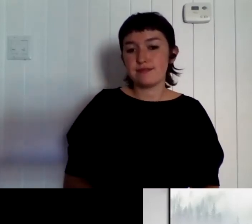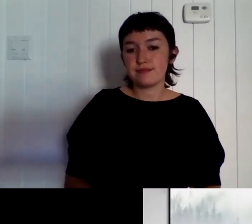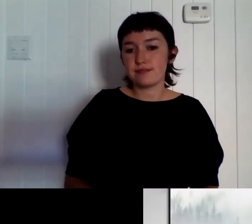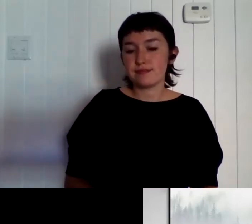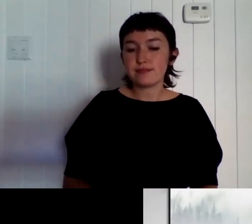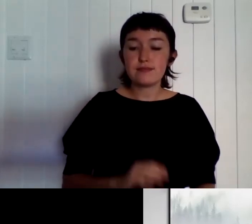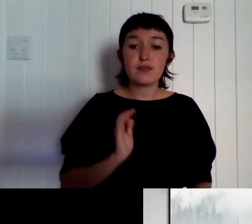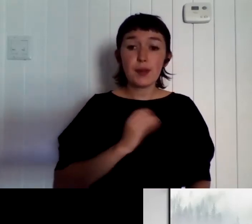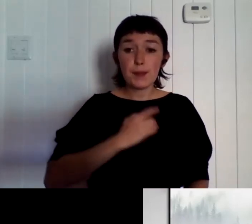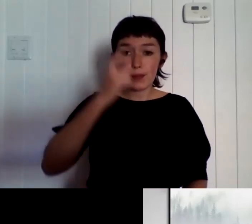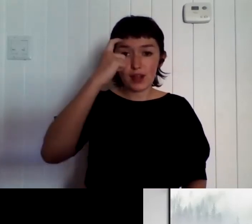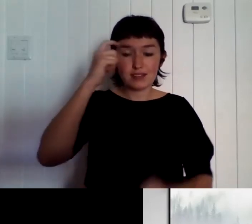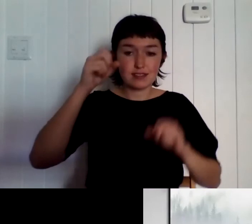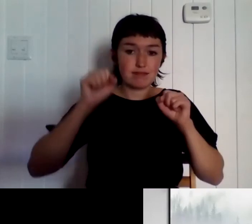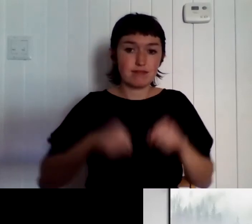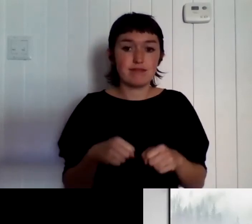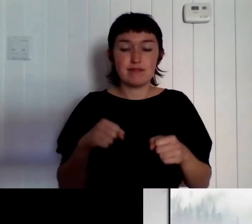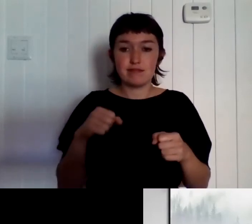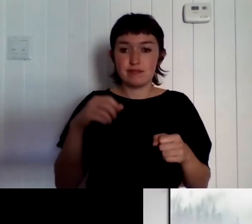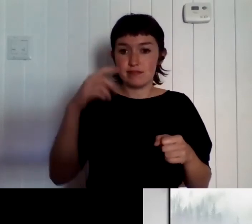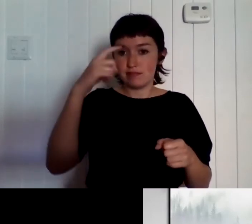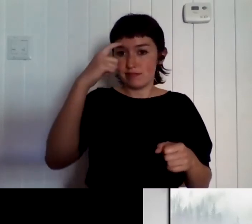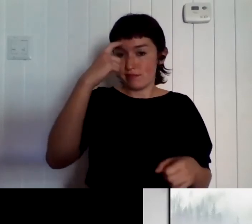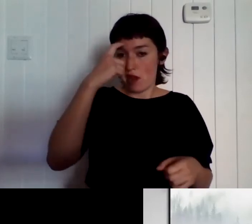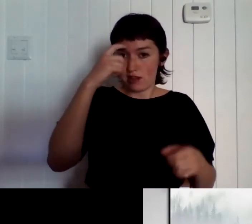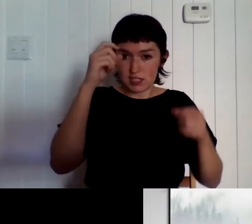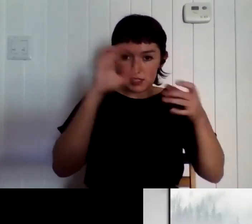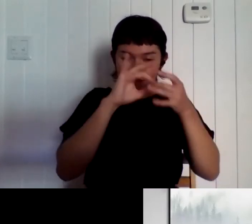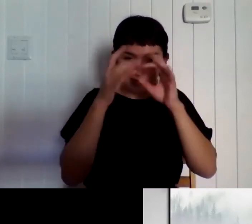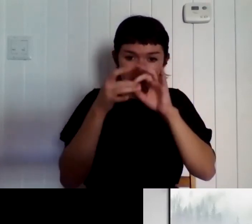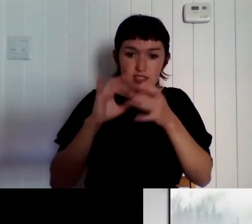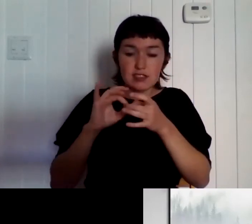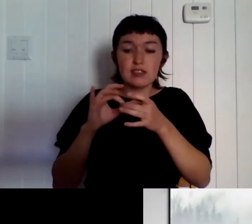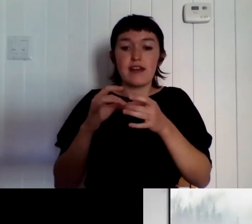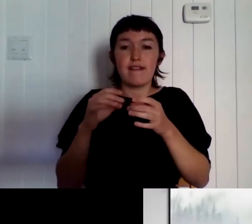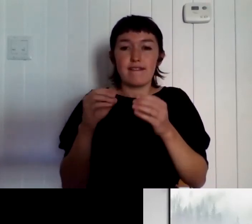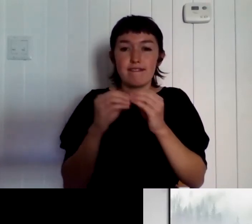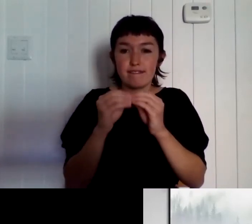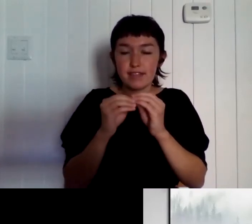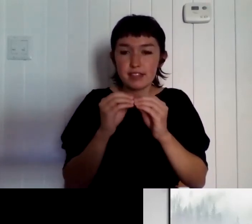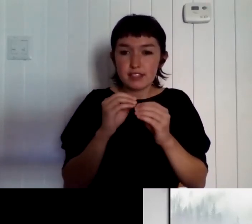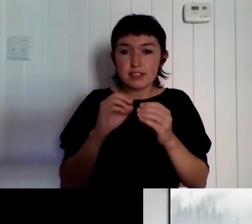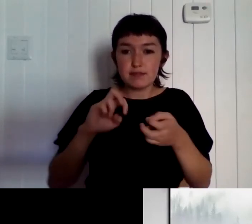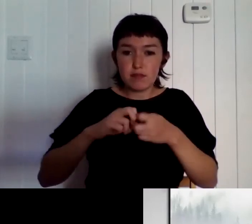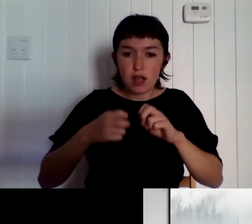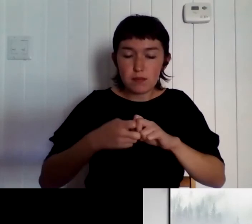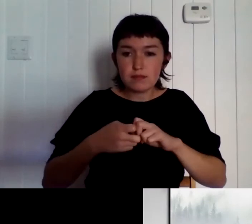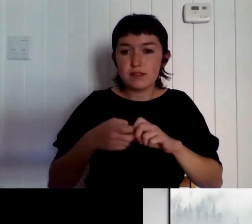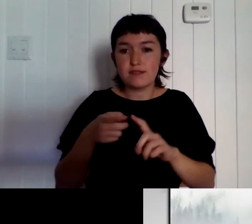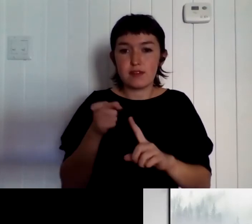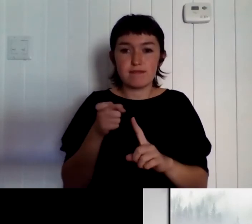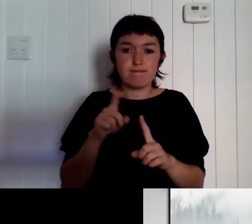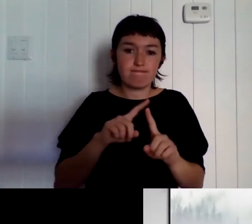wiring in different ways from people to people to overcome problems that come from a variety of